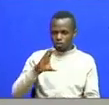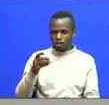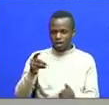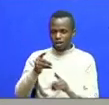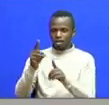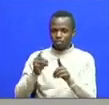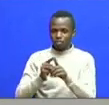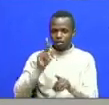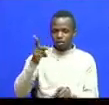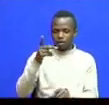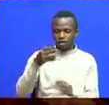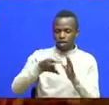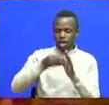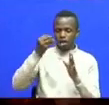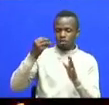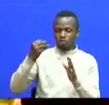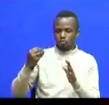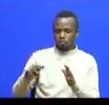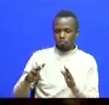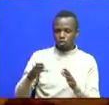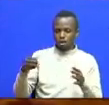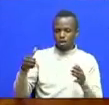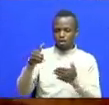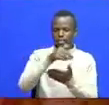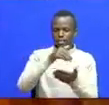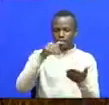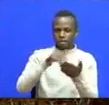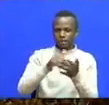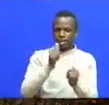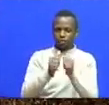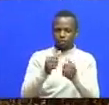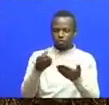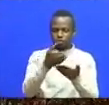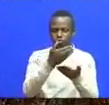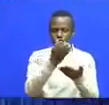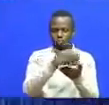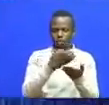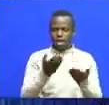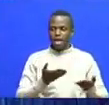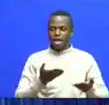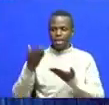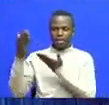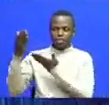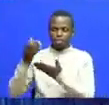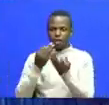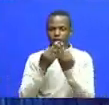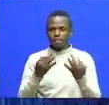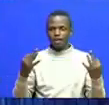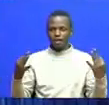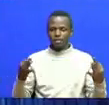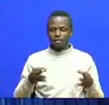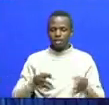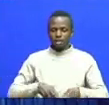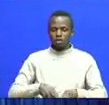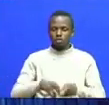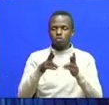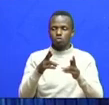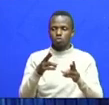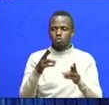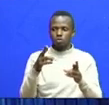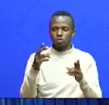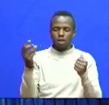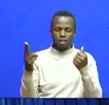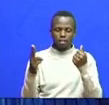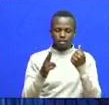Kenya is losing its once vibrant sectors that contributed to its exports revenue. Kenya's imported goods rose by